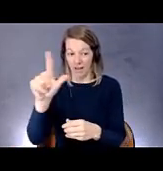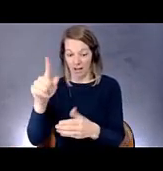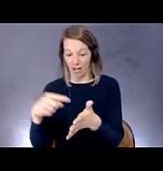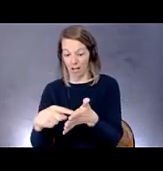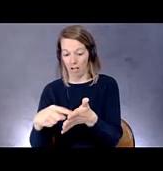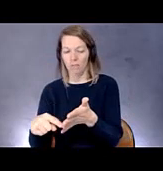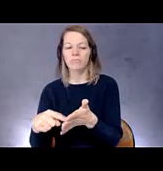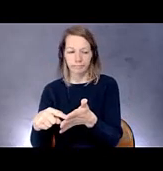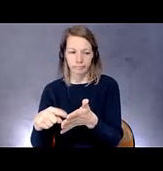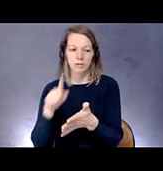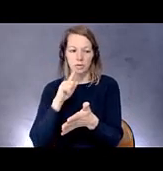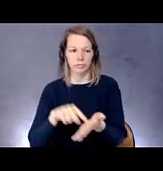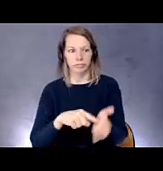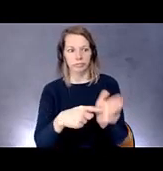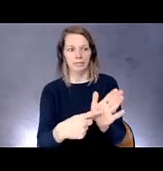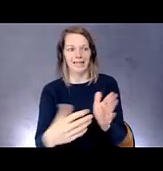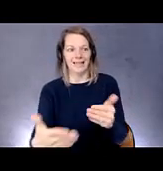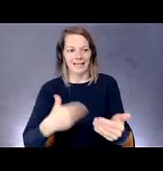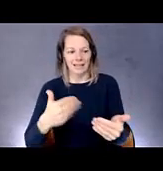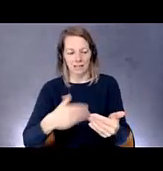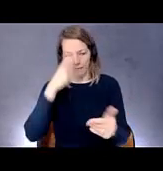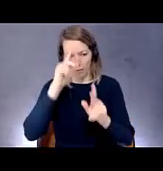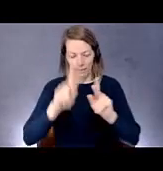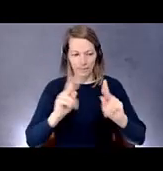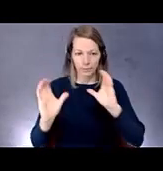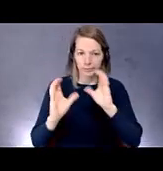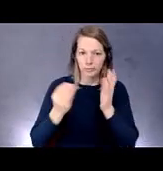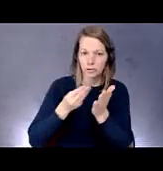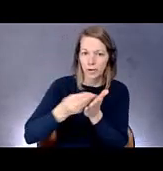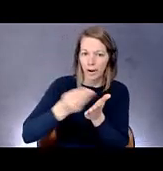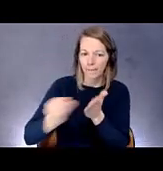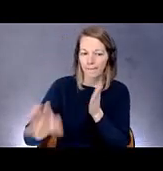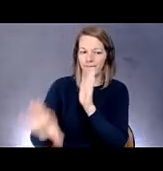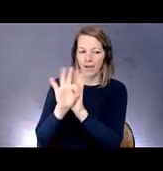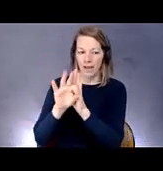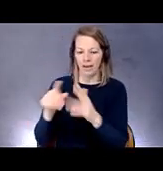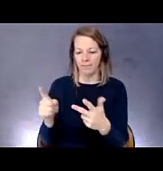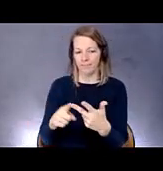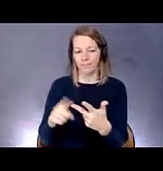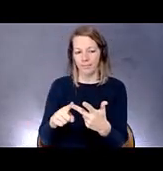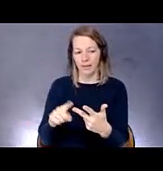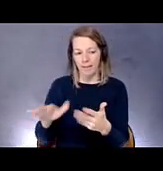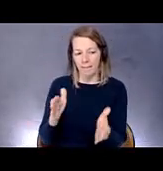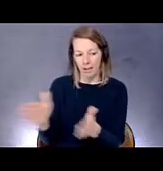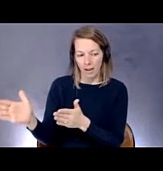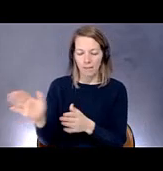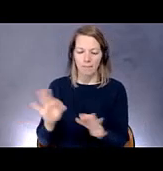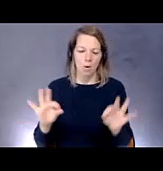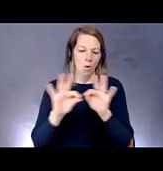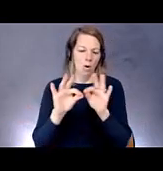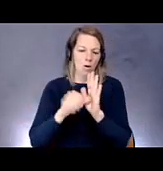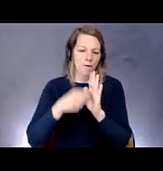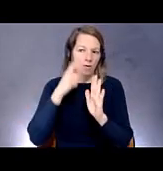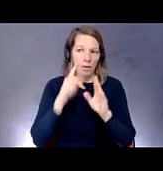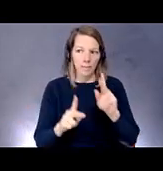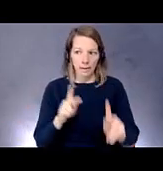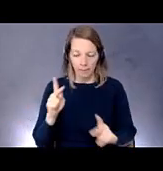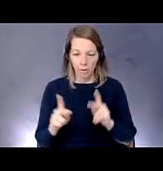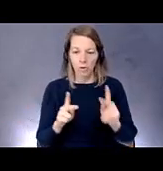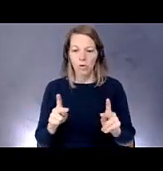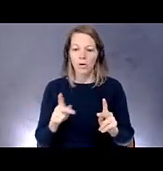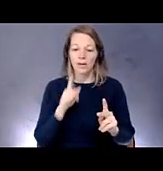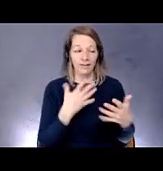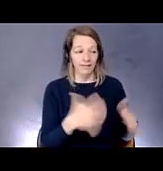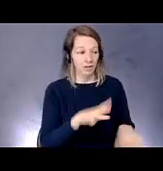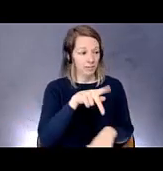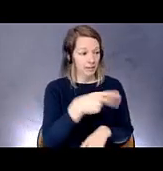that, to make it easy for people to shop and find the Colorado option plan, because we know it's going to be really important for people as they roll off the